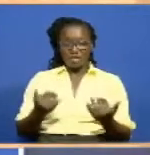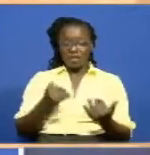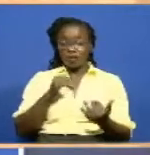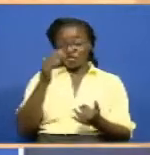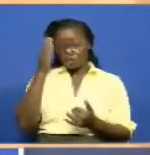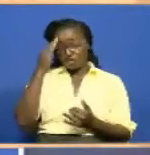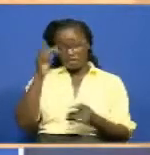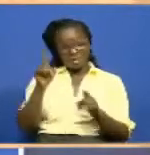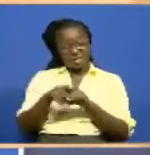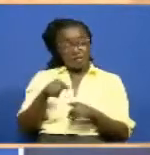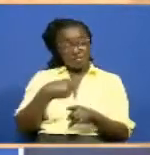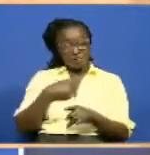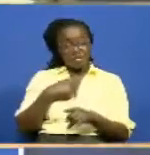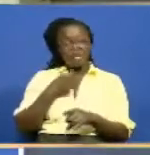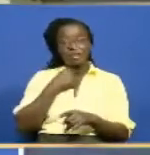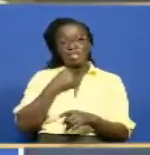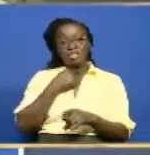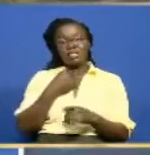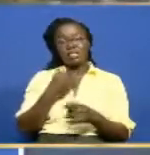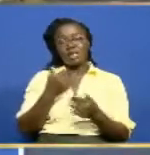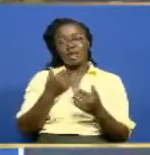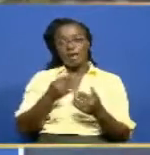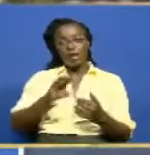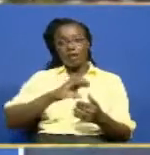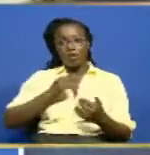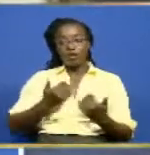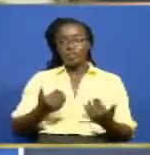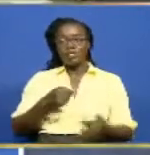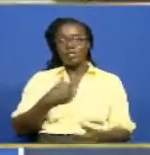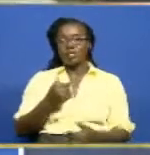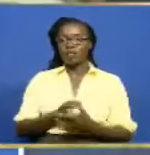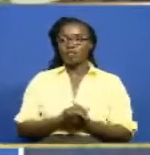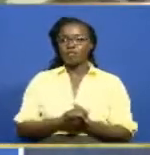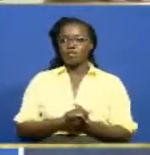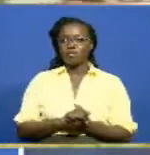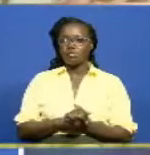own. But God did give me.